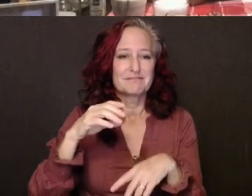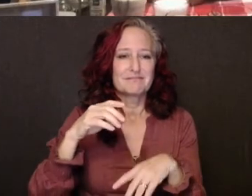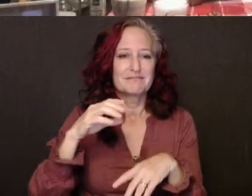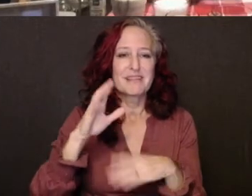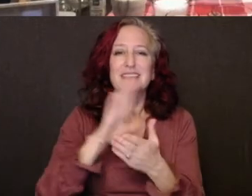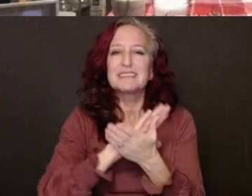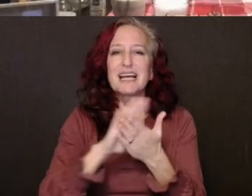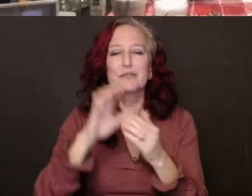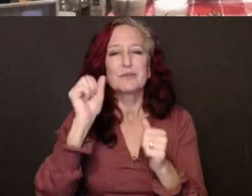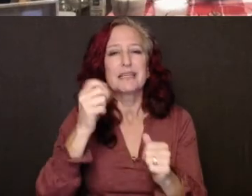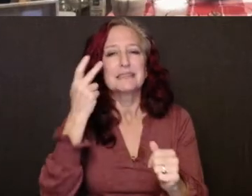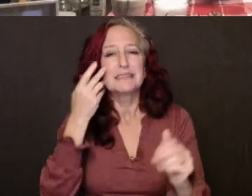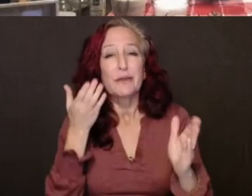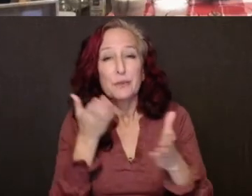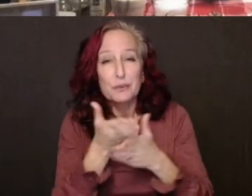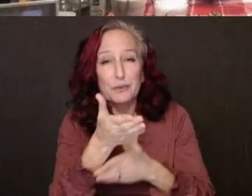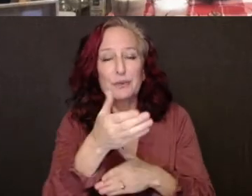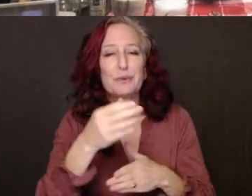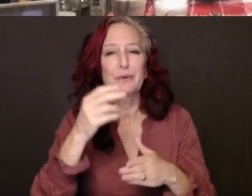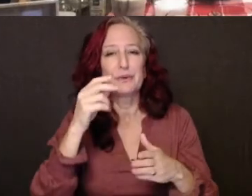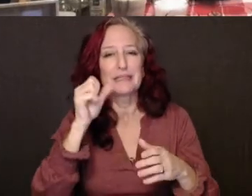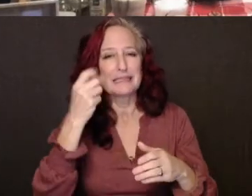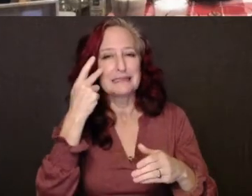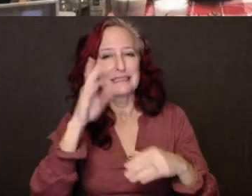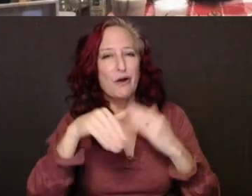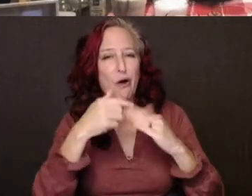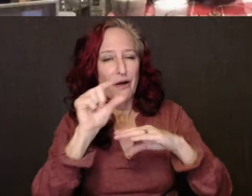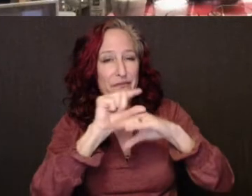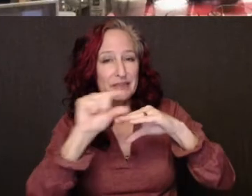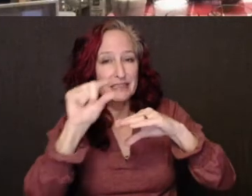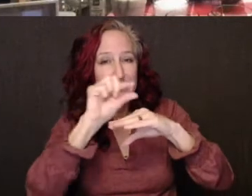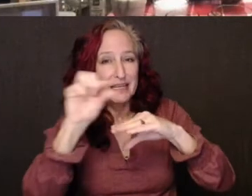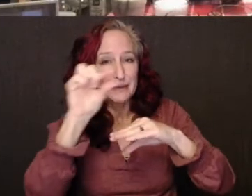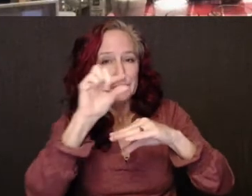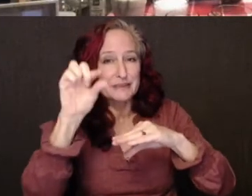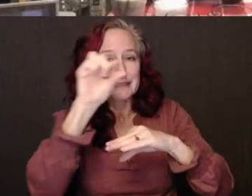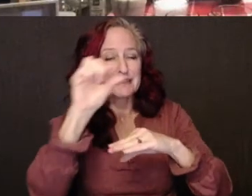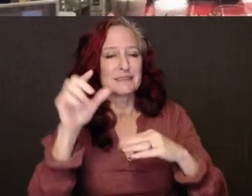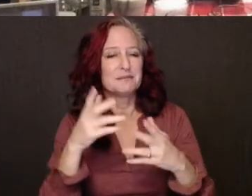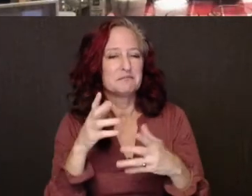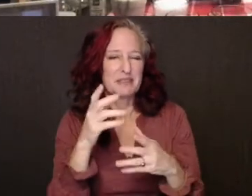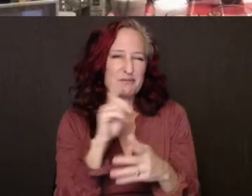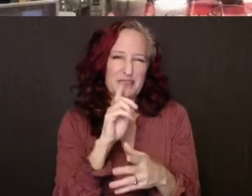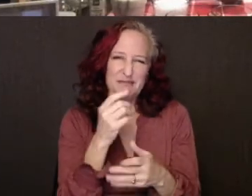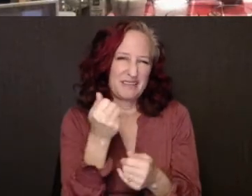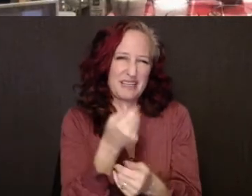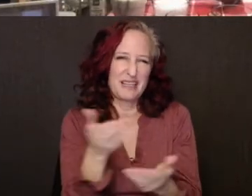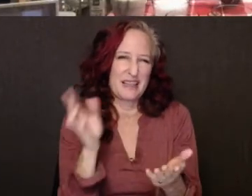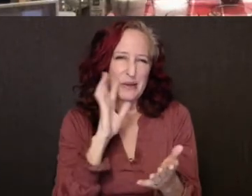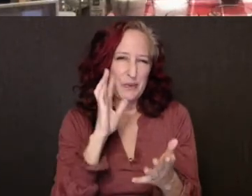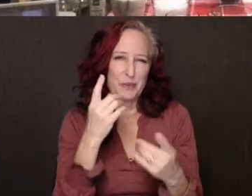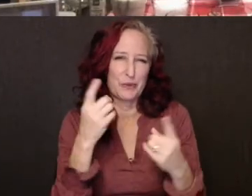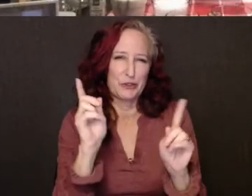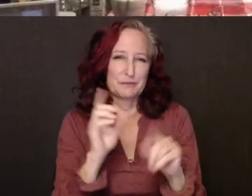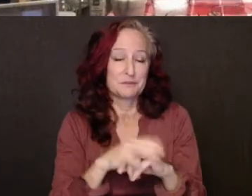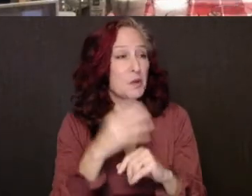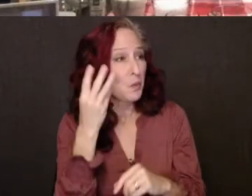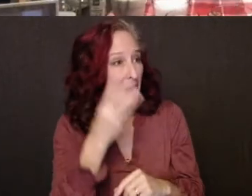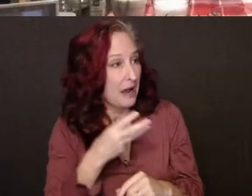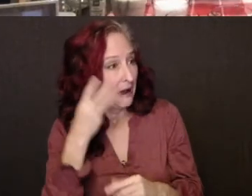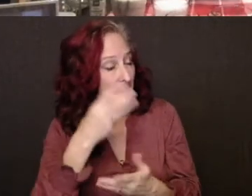regular, I don't have one here, but even a regular drinking cup, I think would be fine. Like a glass